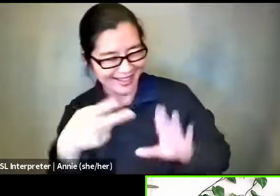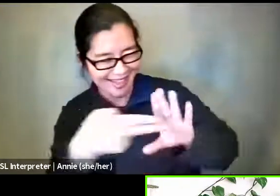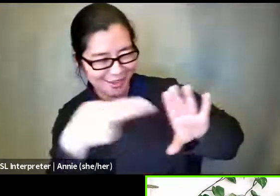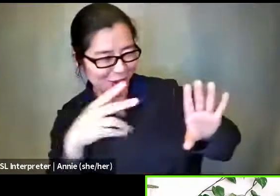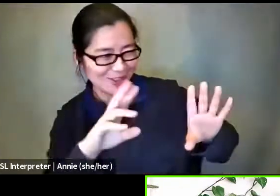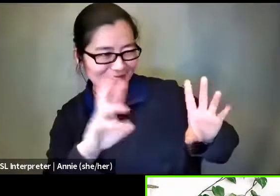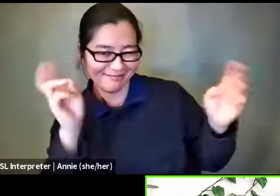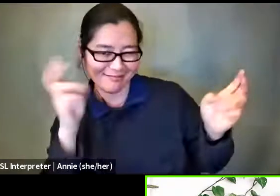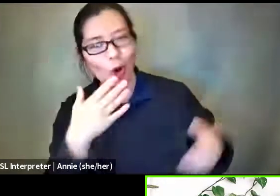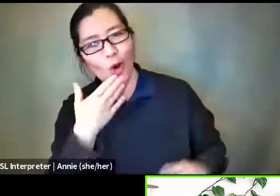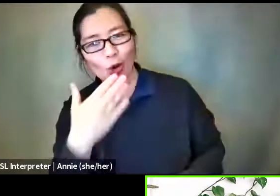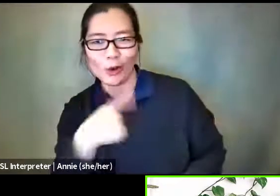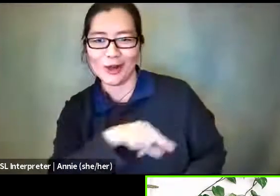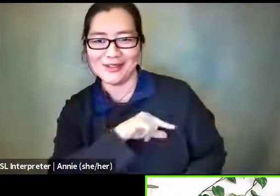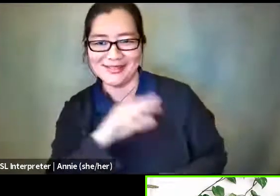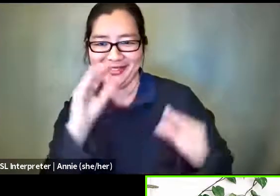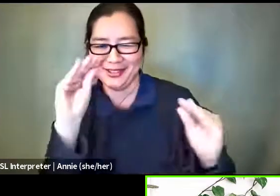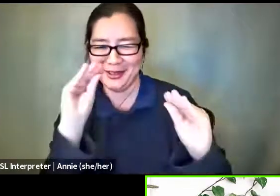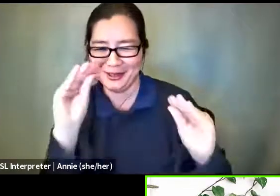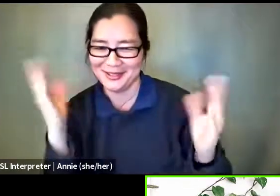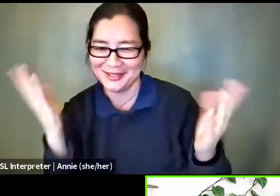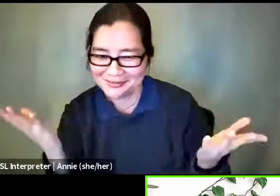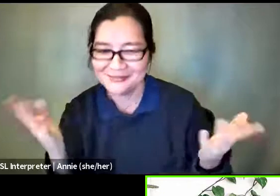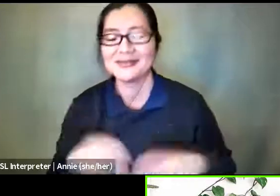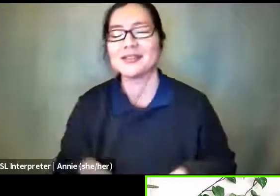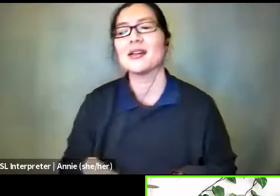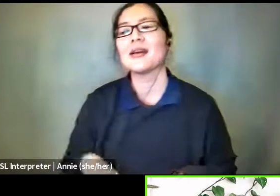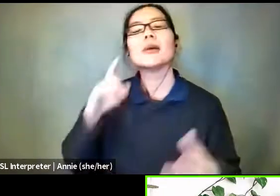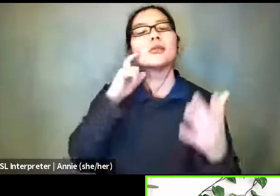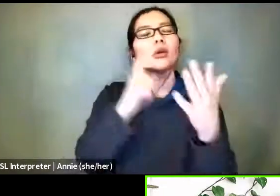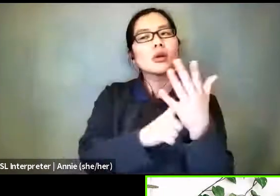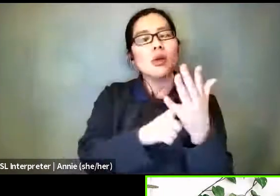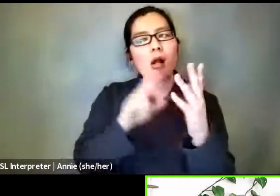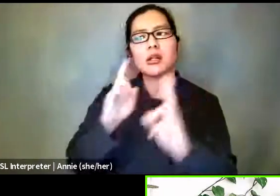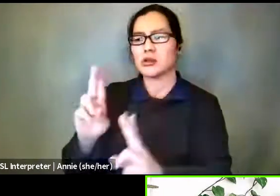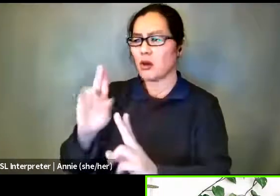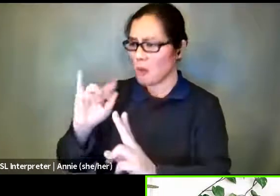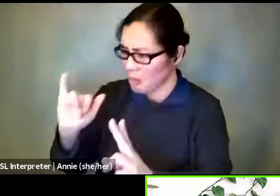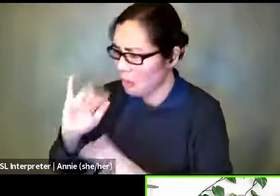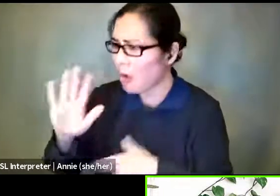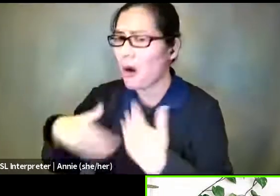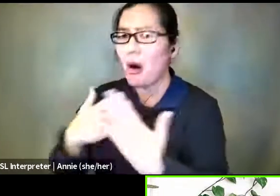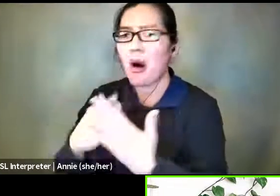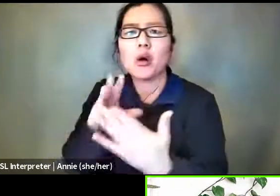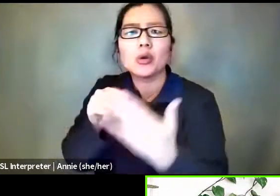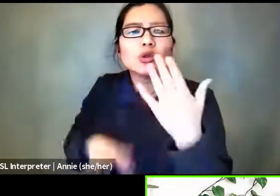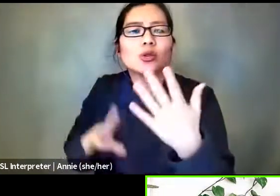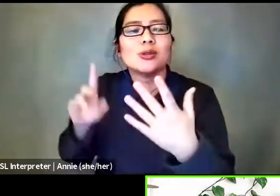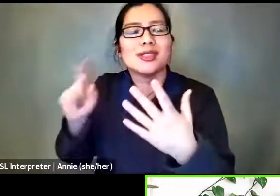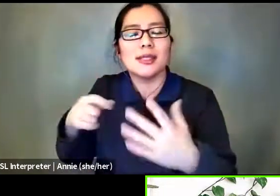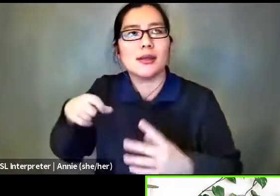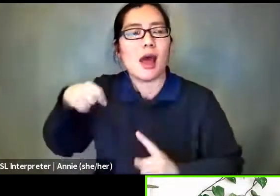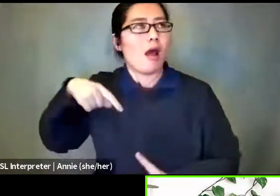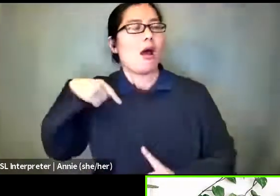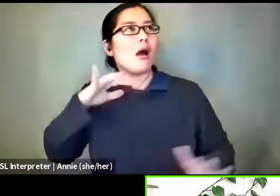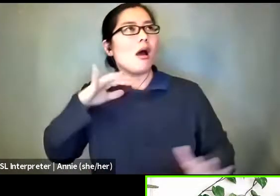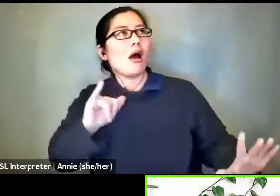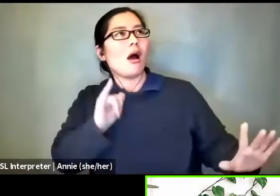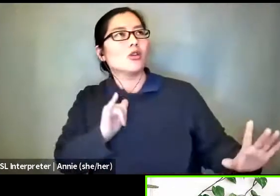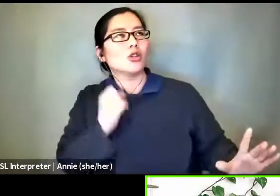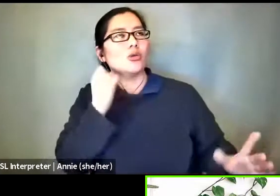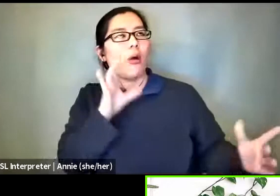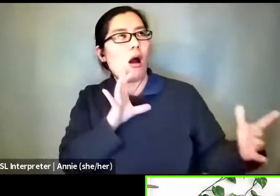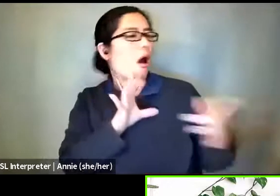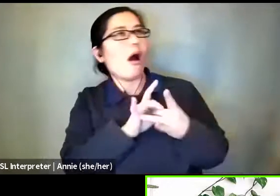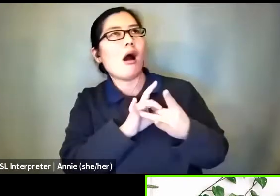to acknowledge that all students need that spark, need to see how it's relevant to their lives in order to learn